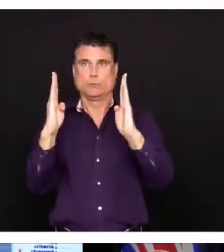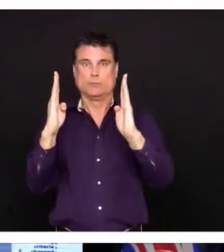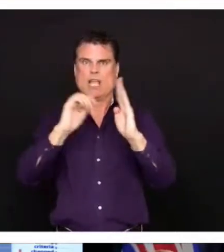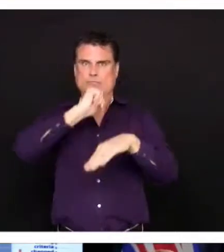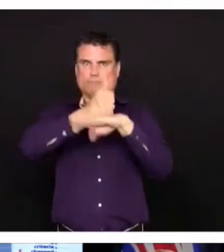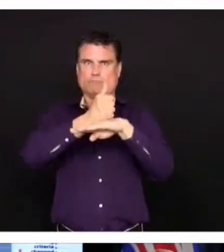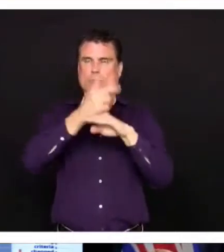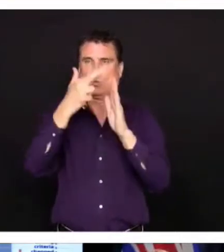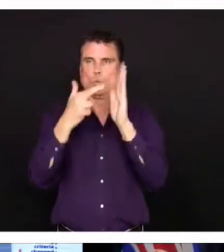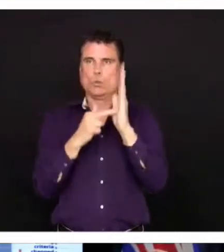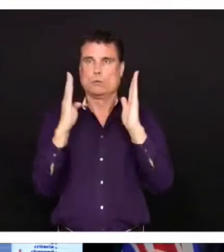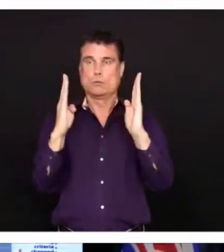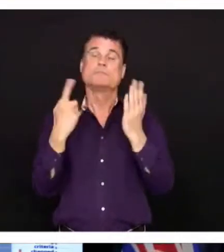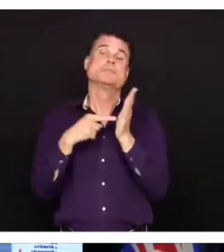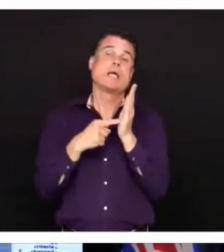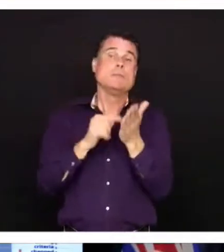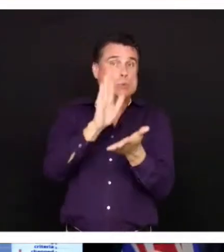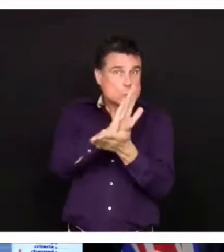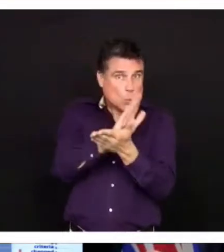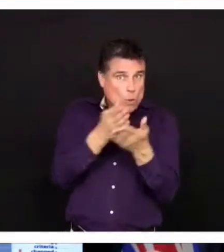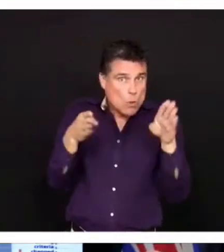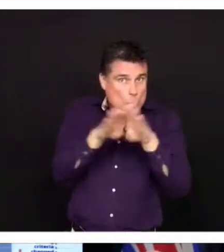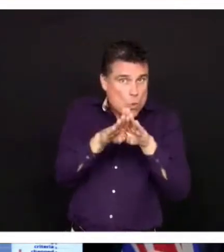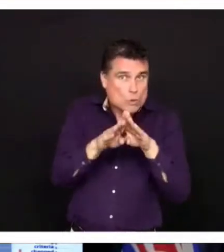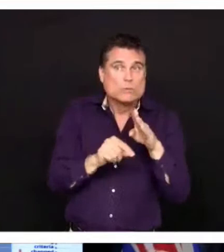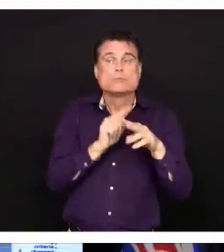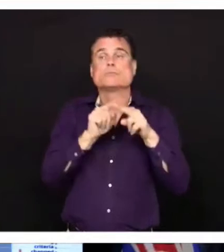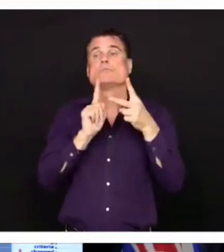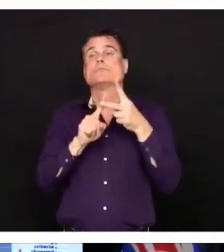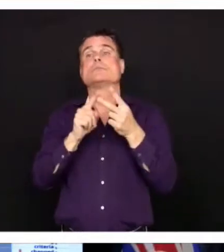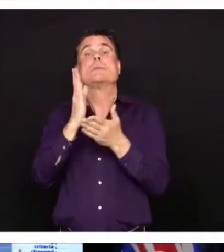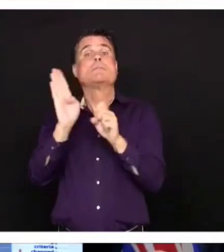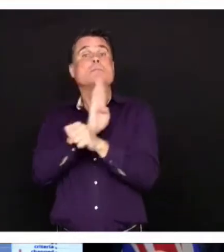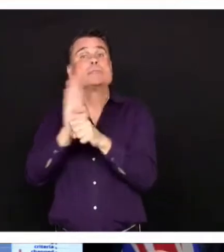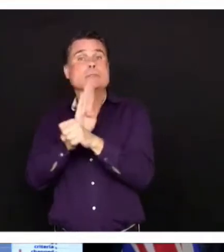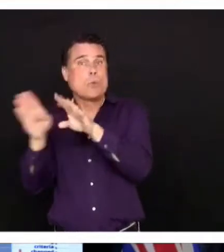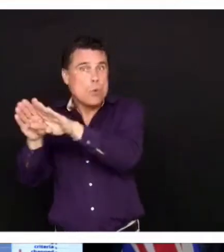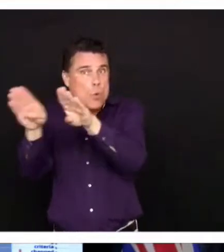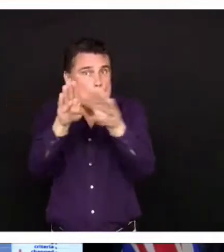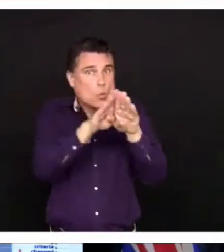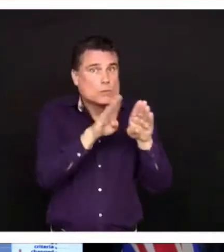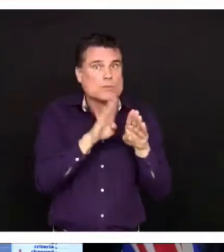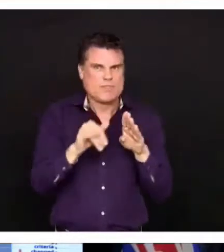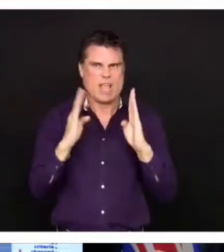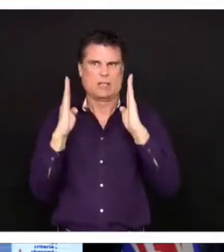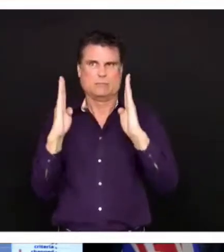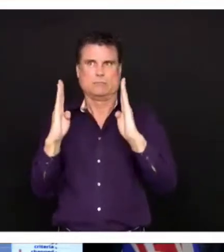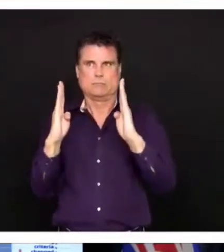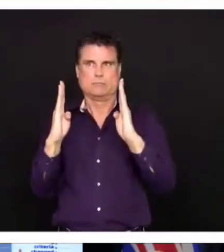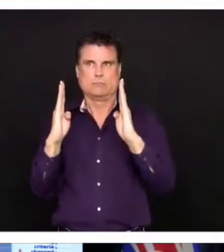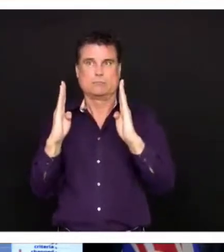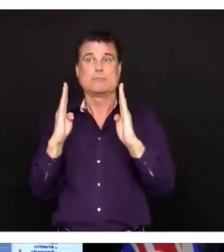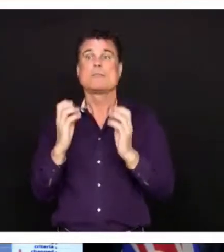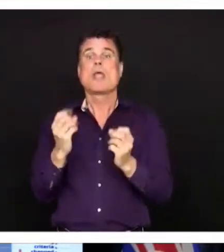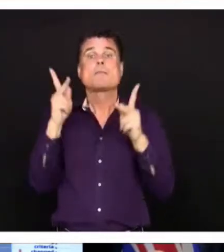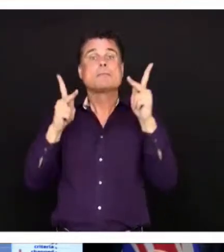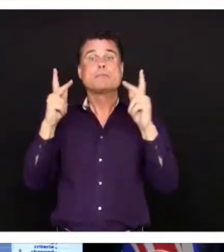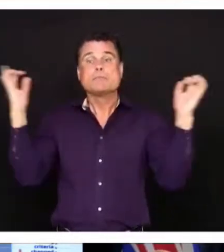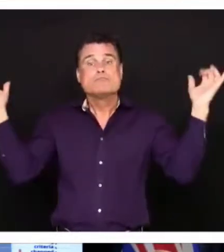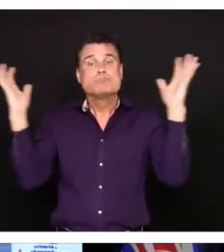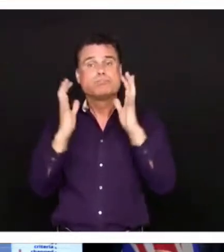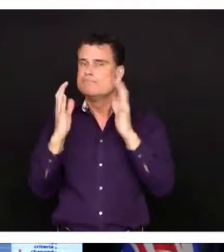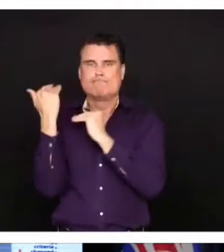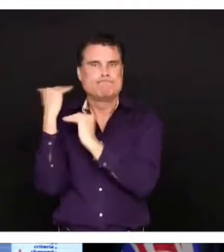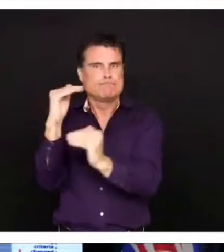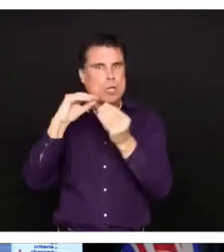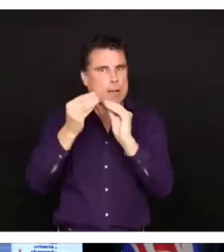from this is that that occurred over a period of time, and we still saw cases, quite high levels of cases,